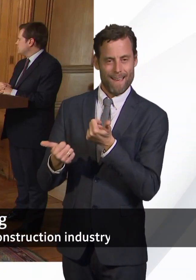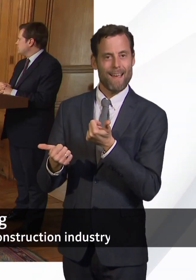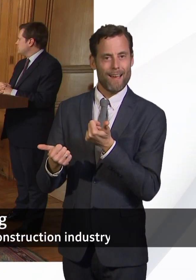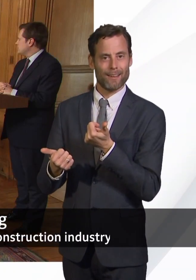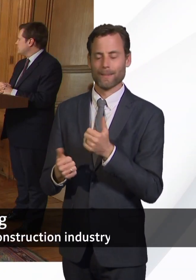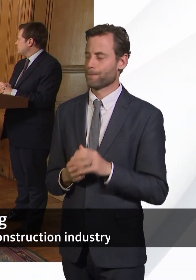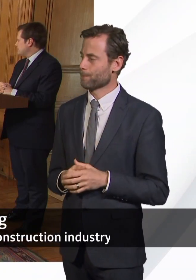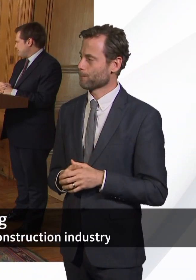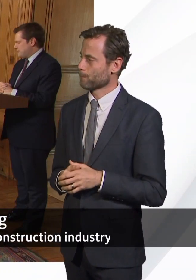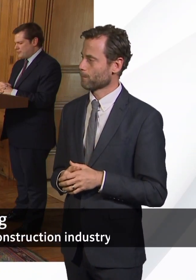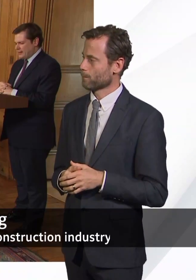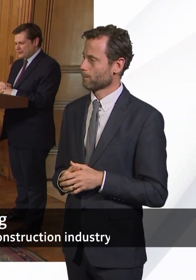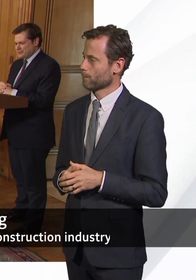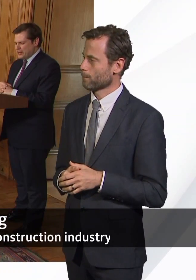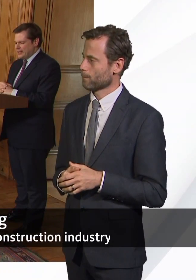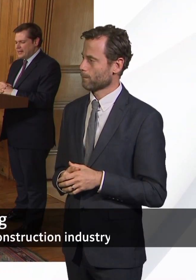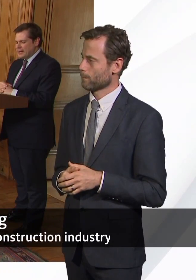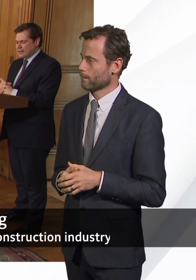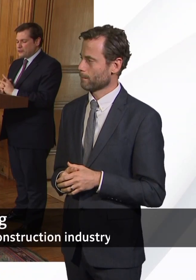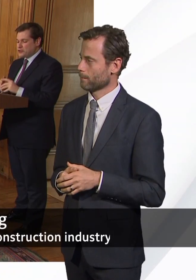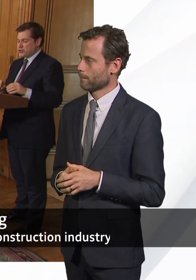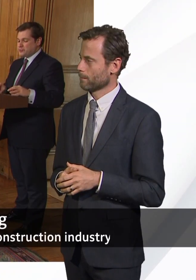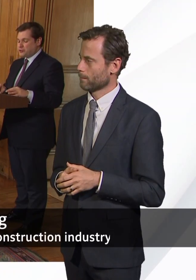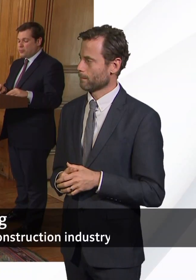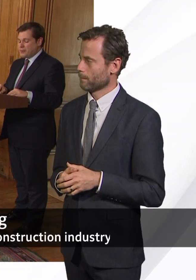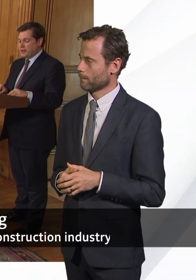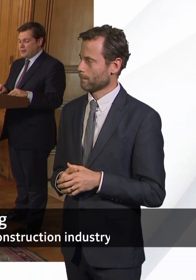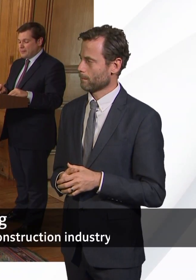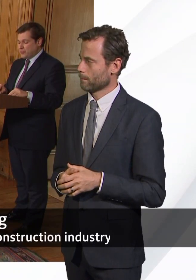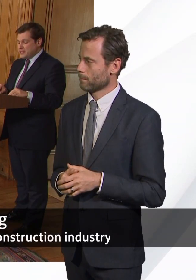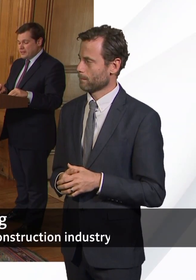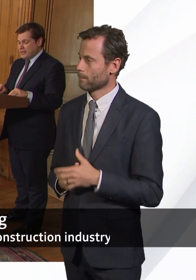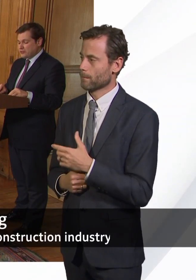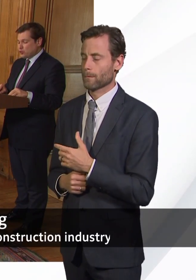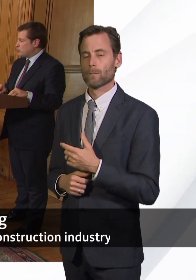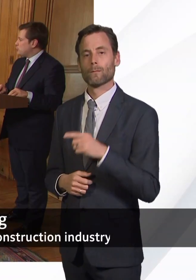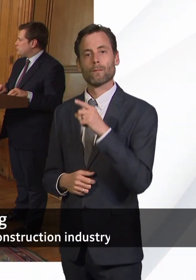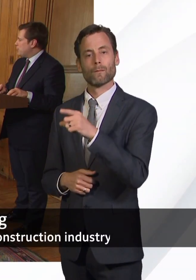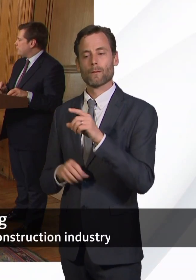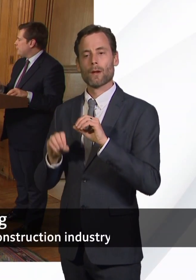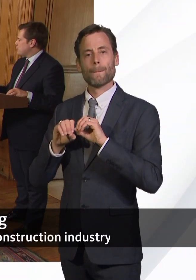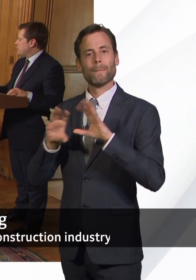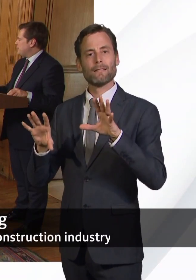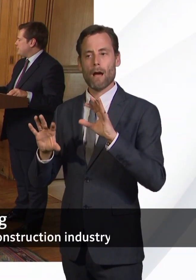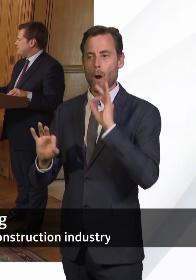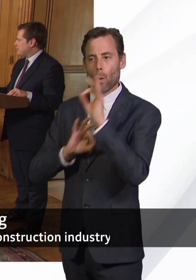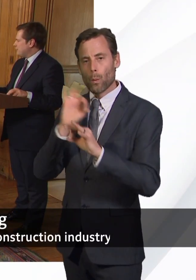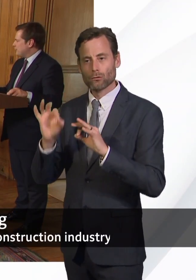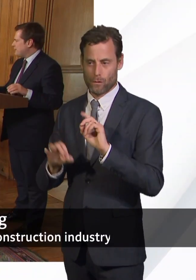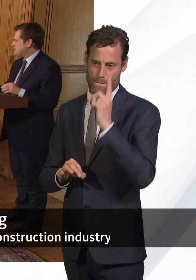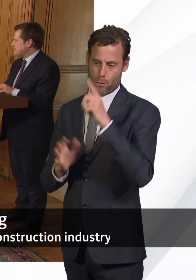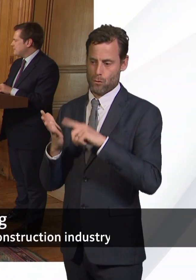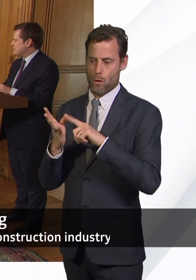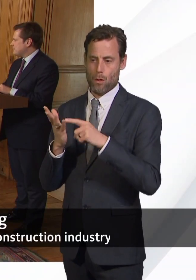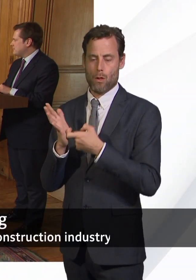some of those decisions. Thanks, Jenny. Now, the first question from a member of the media is Laura Koonsberg from the BBC. Good afternoon,